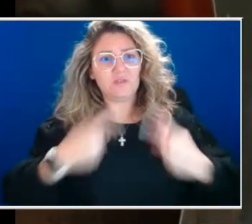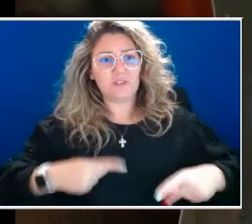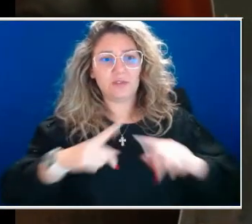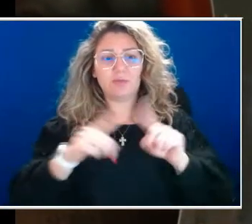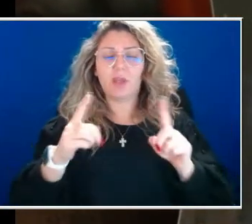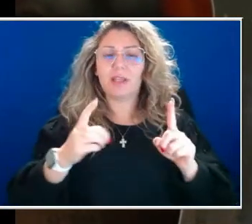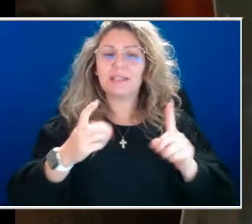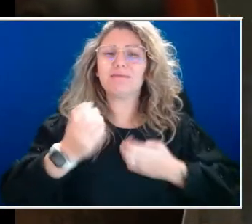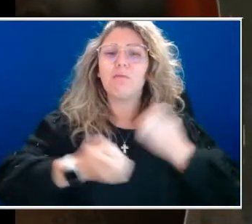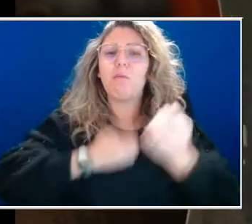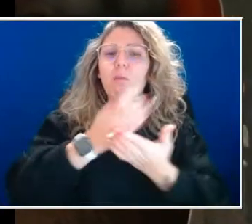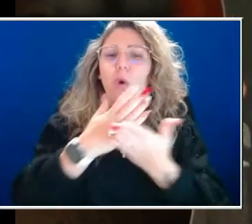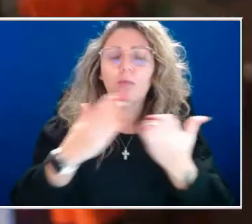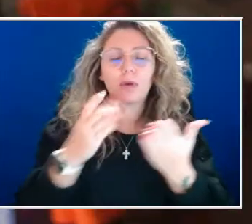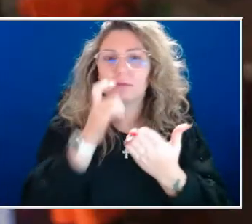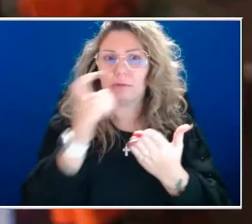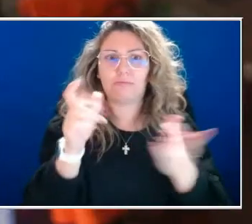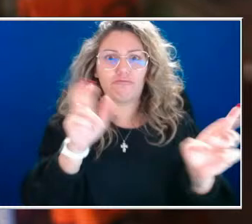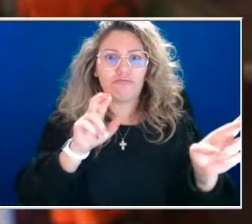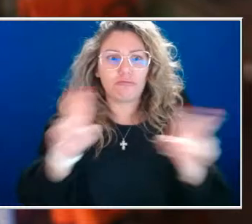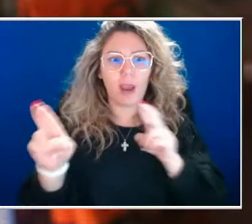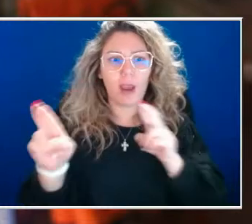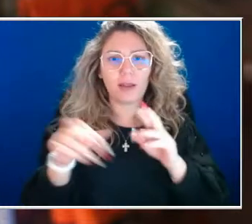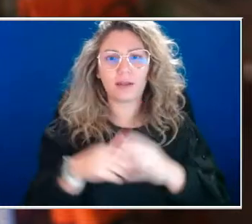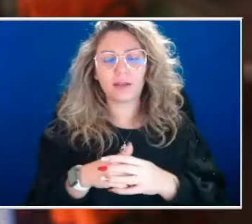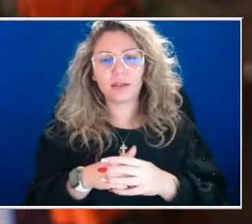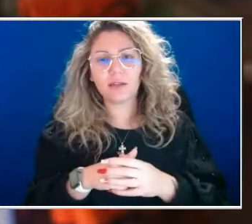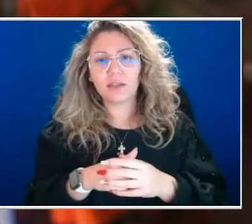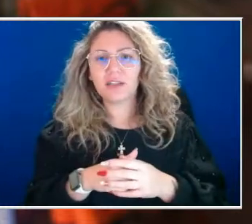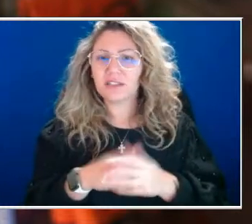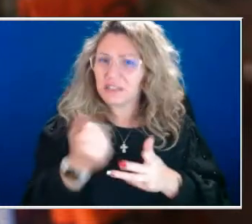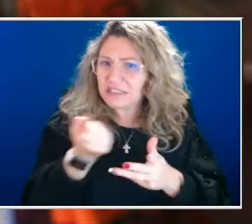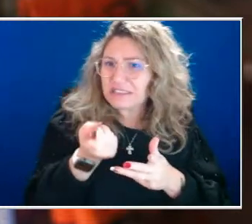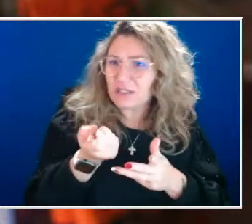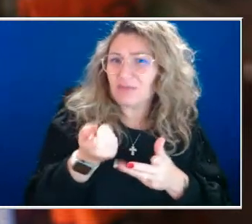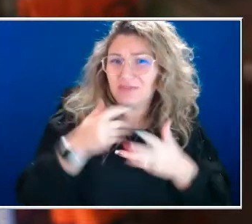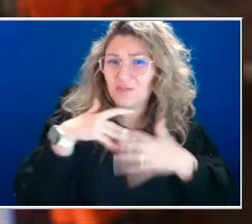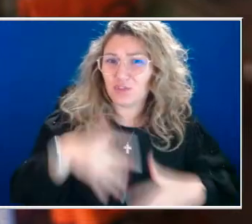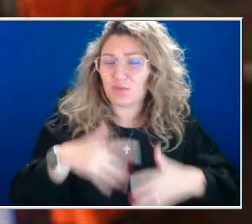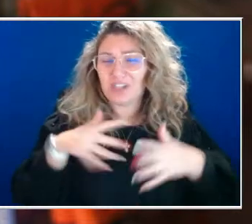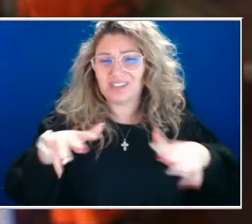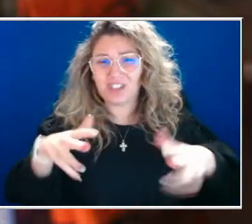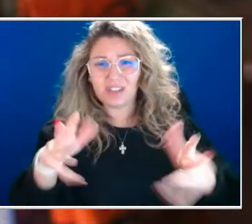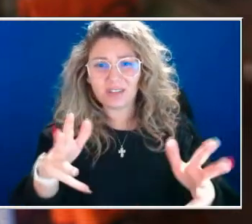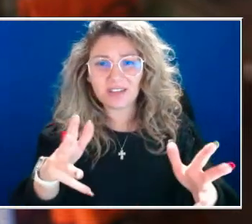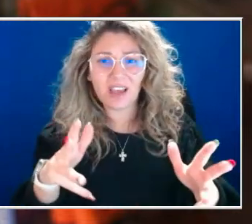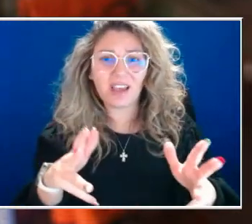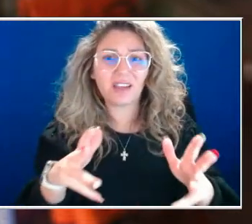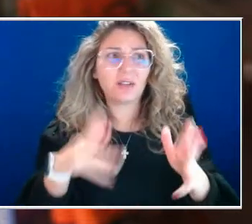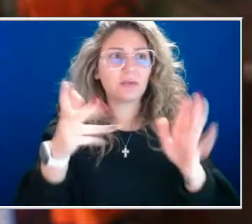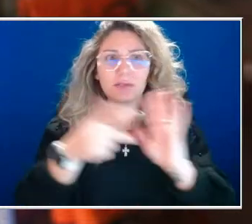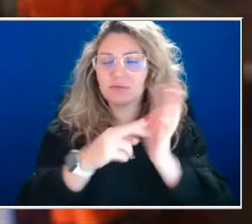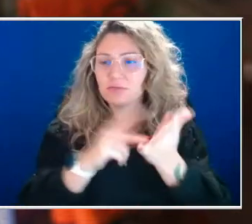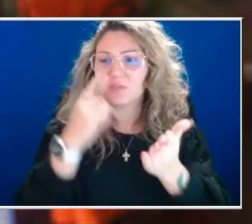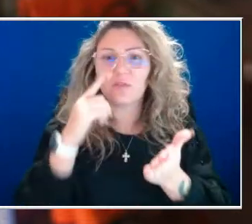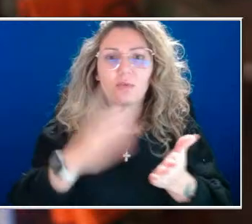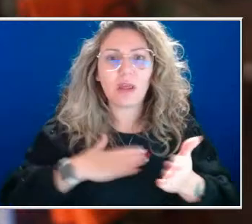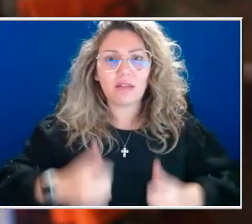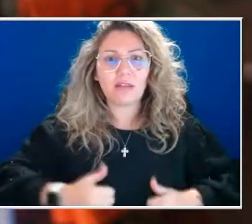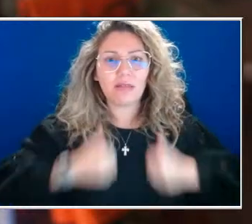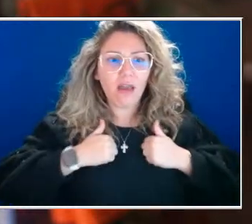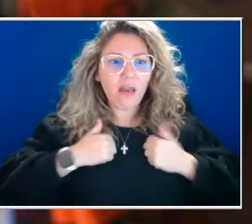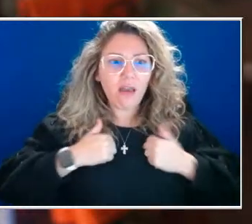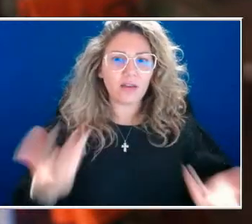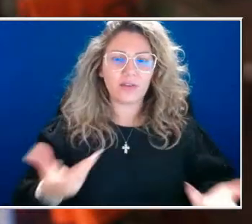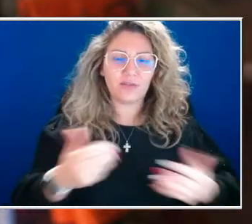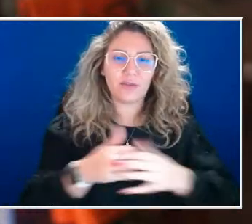she wasn't quite ready for. And there's some depression that goes with that, and some anxiety, and some, what does this mean for my life now? And, you know, there's